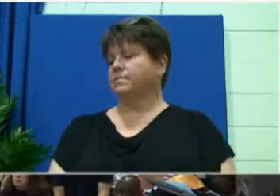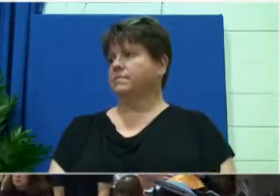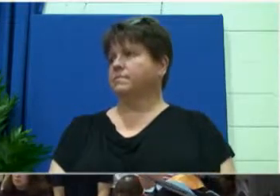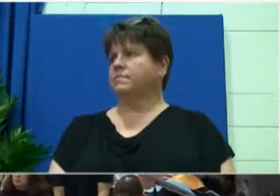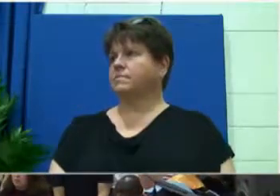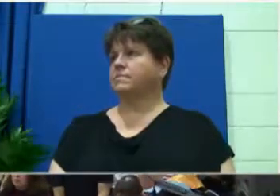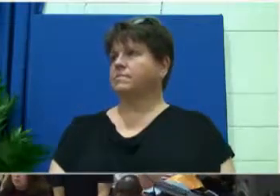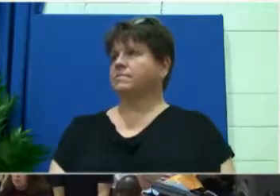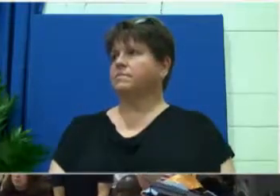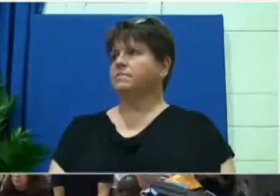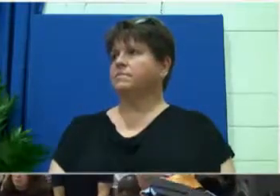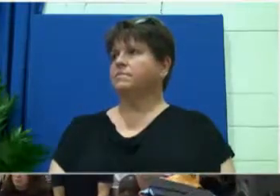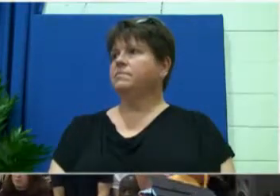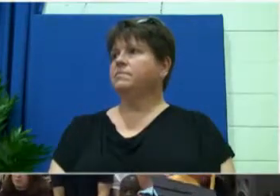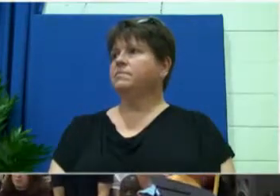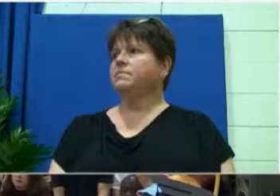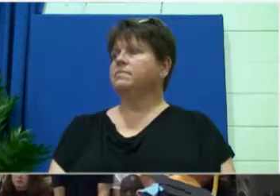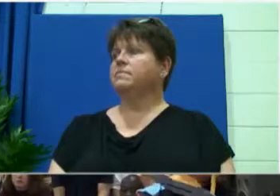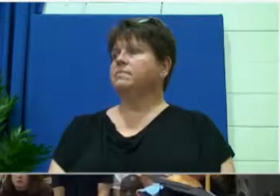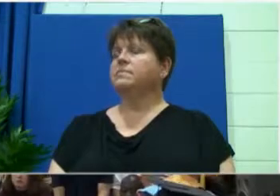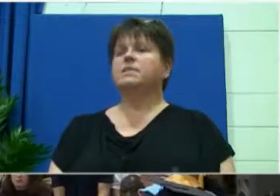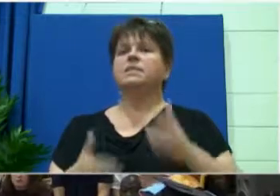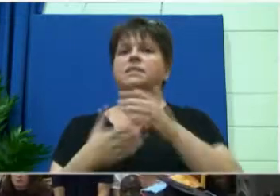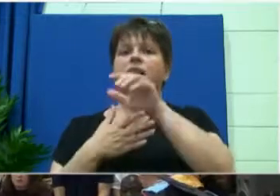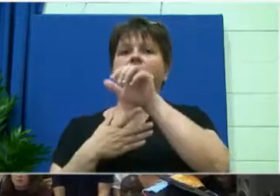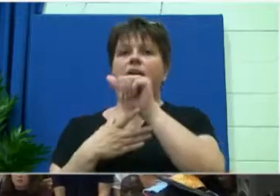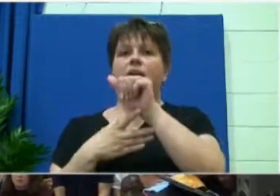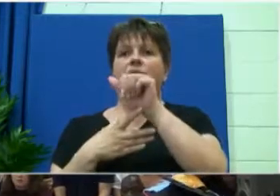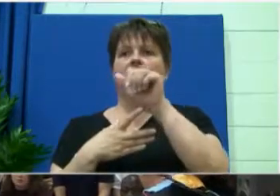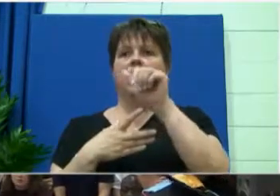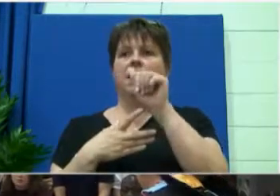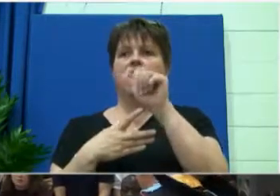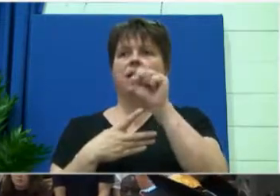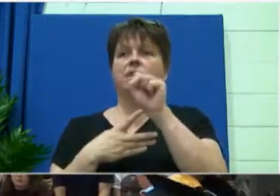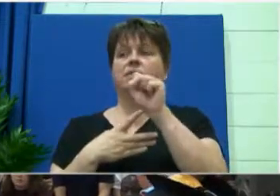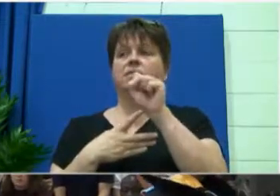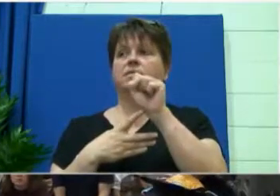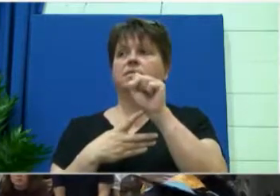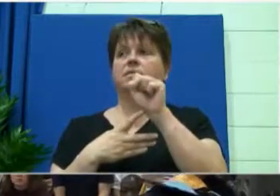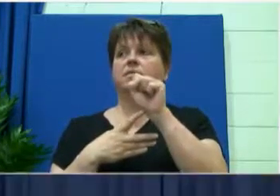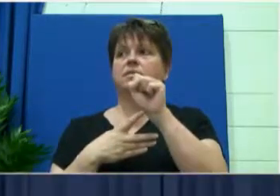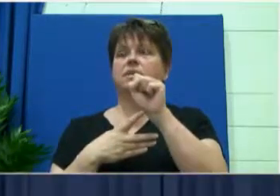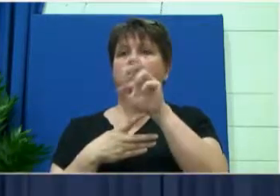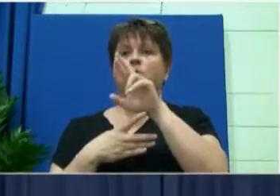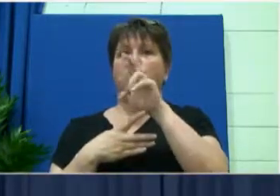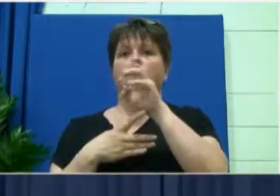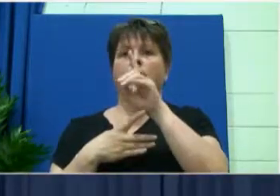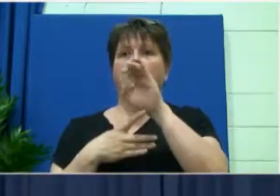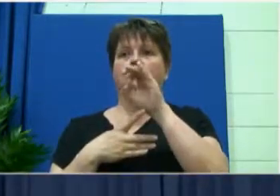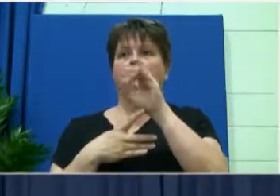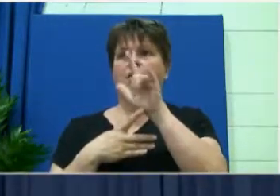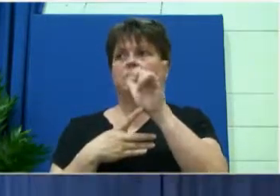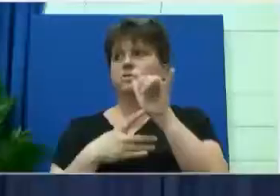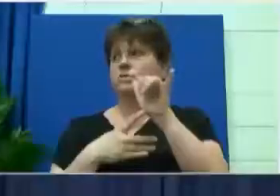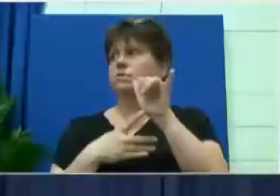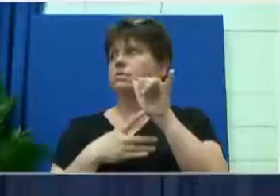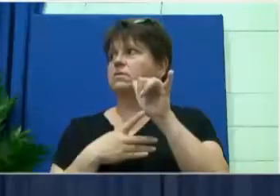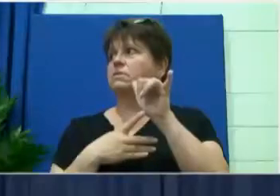Jessica Holthouse of Osanee is receiving an Associate in Applied Science degree in radiology. She